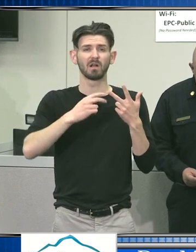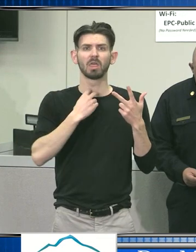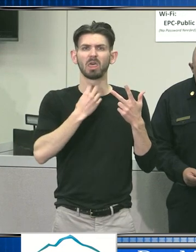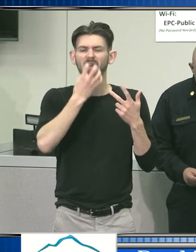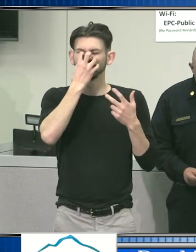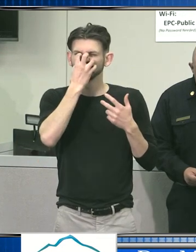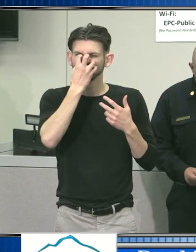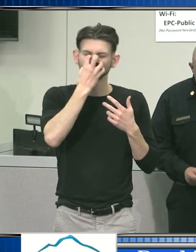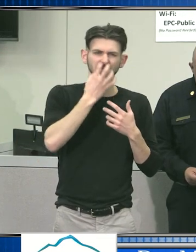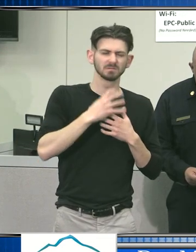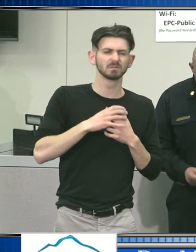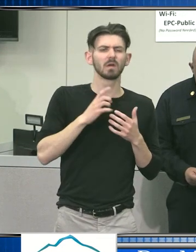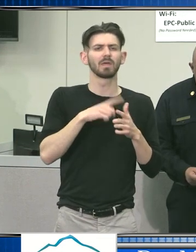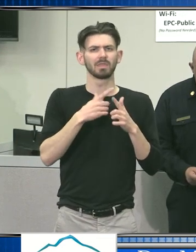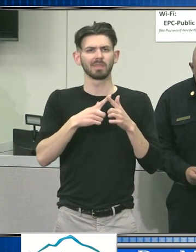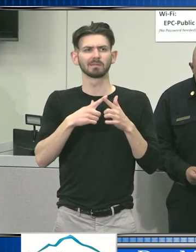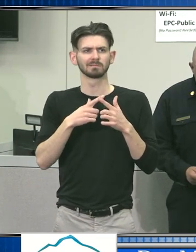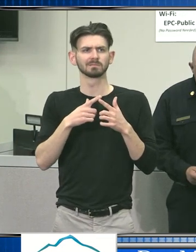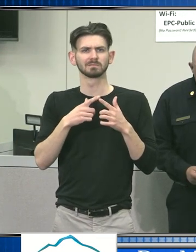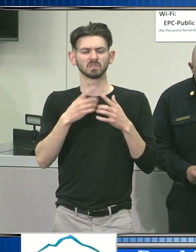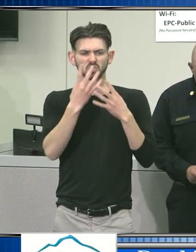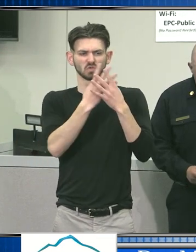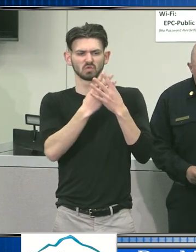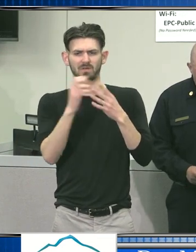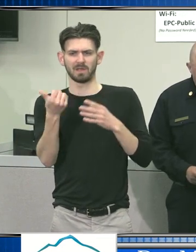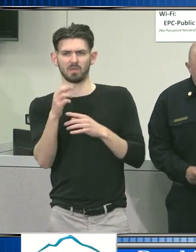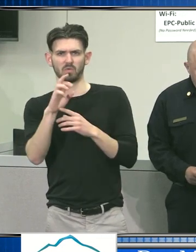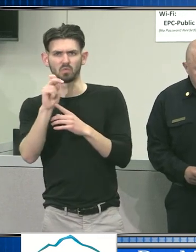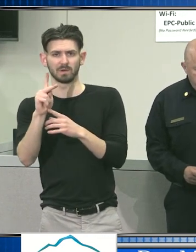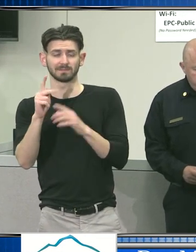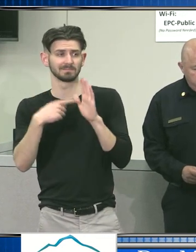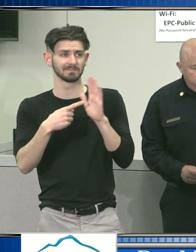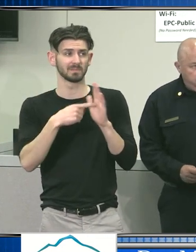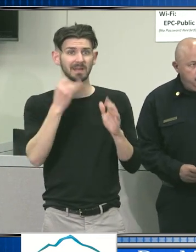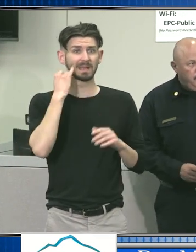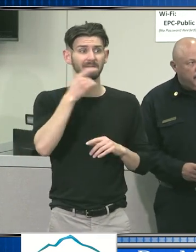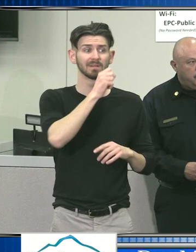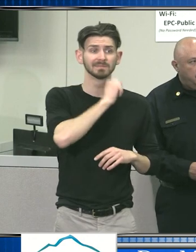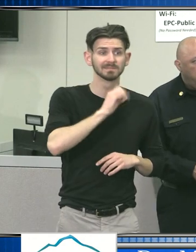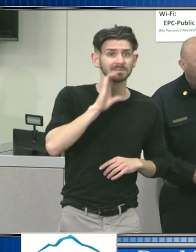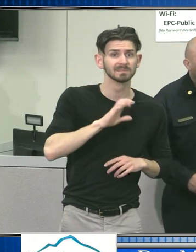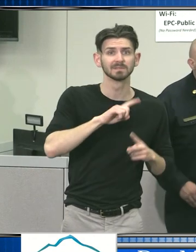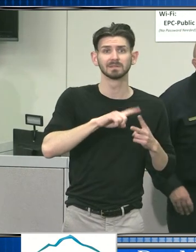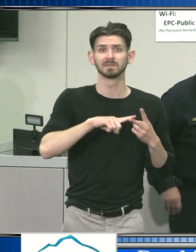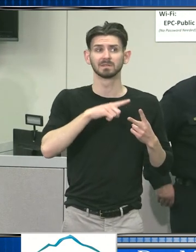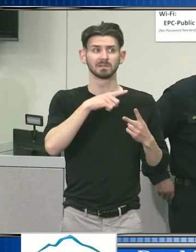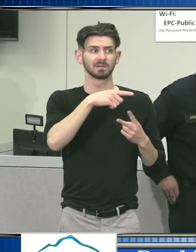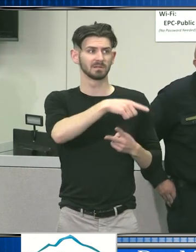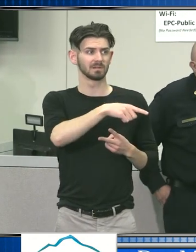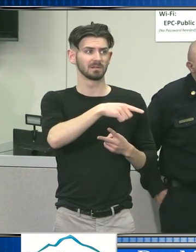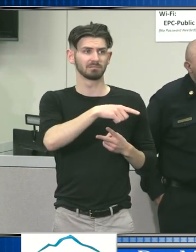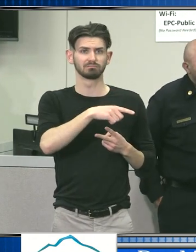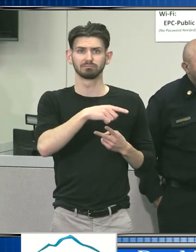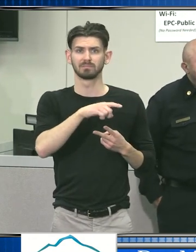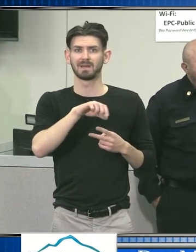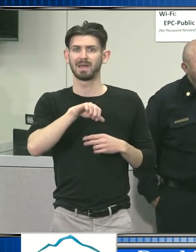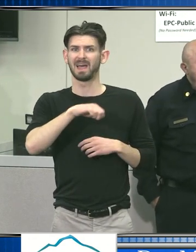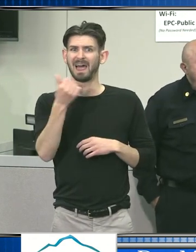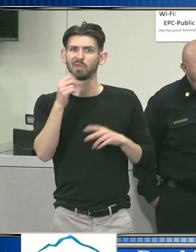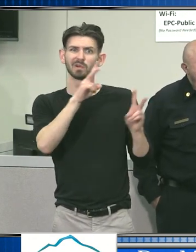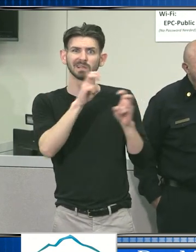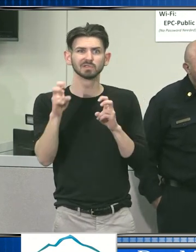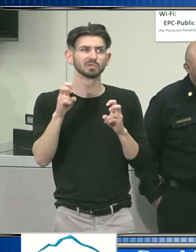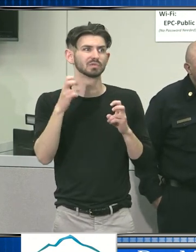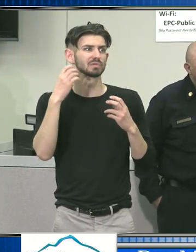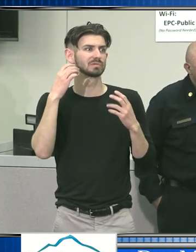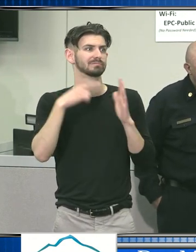subsequently screen for risk factors. Those would be things like, are they elderly? Do they have comorbidities that might make them immune compromised, like heart